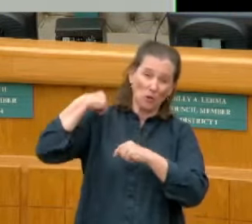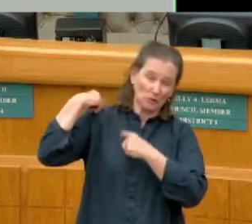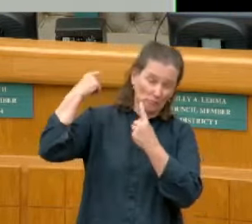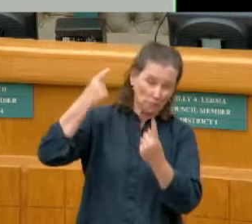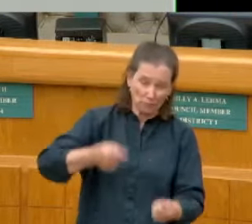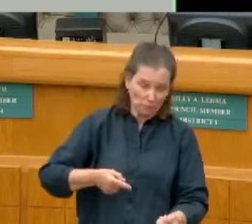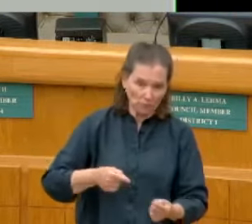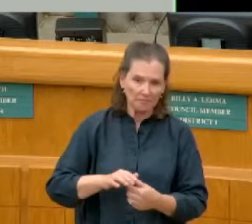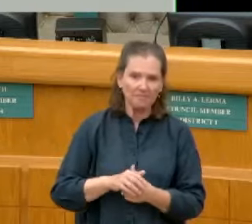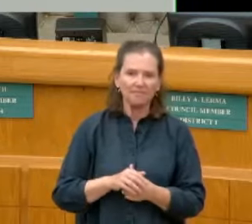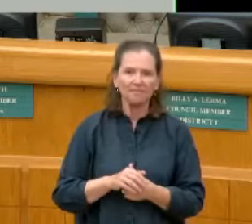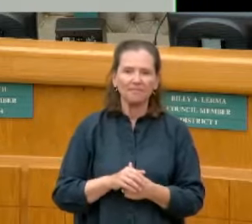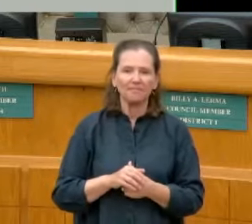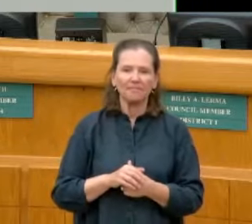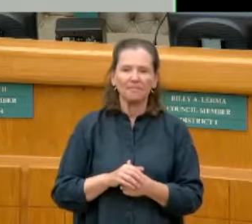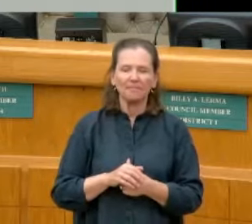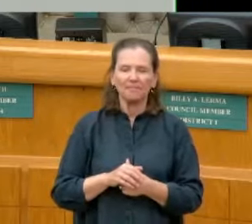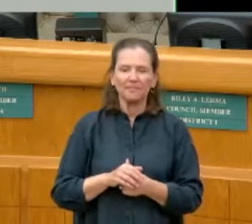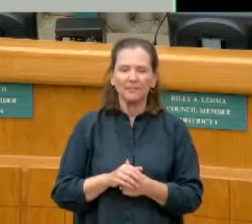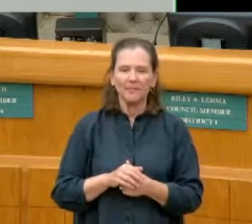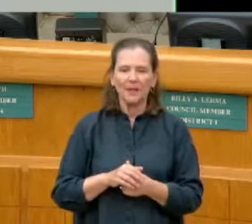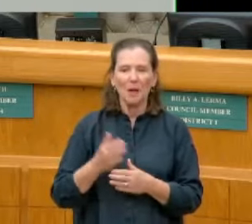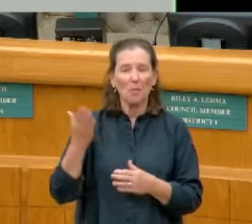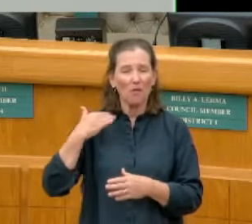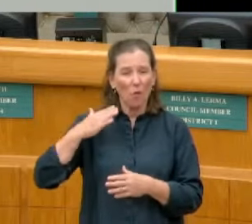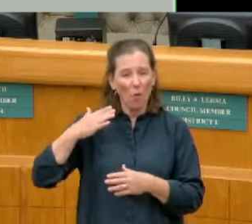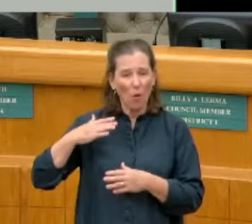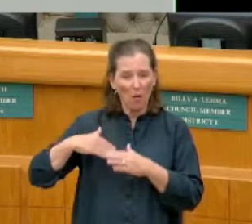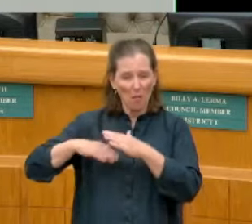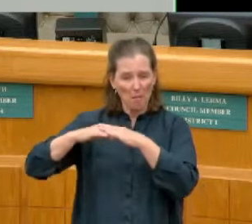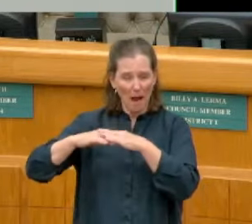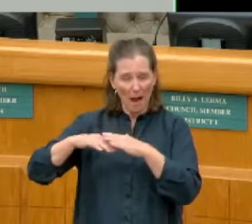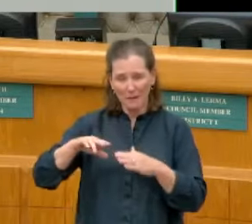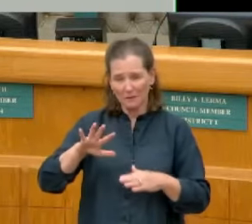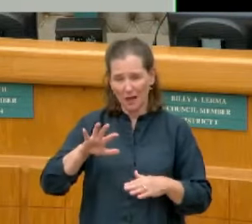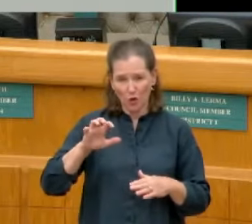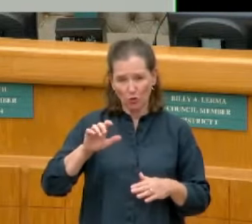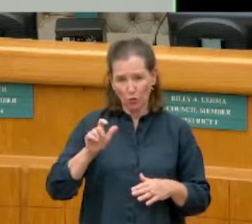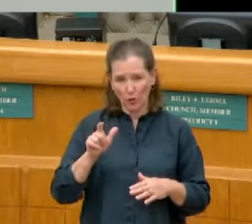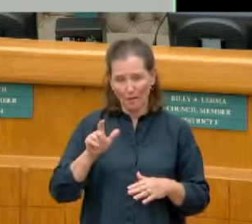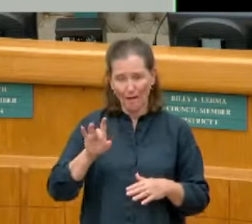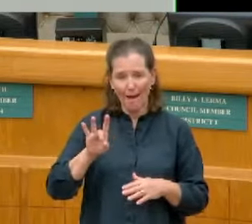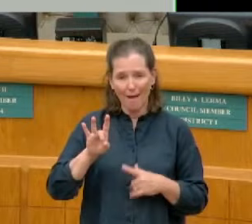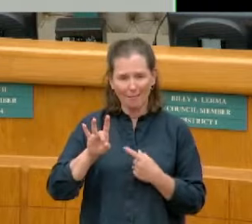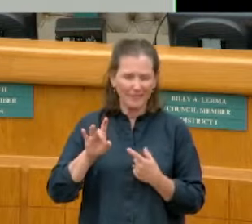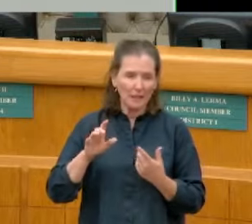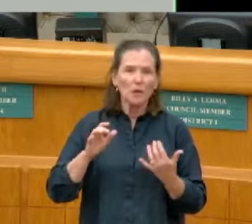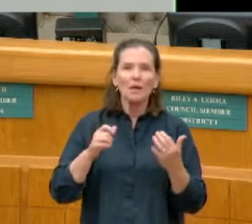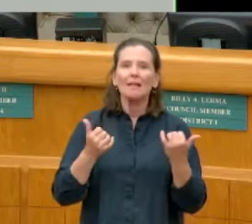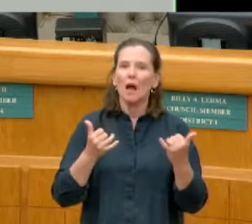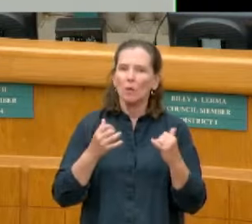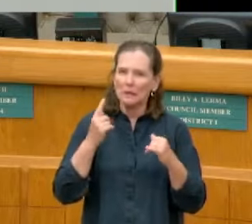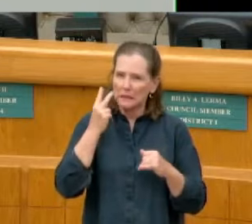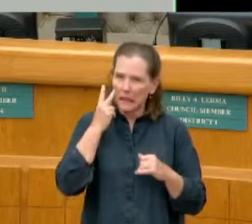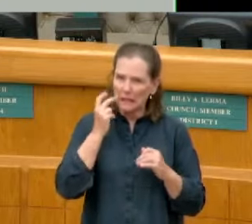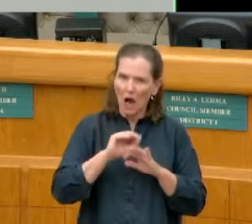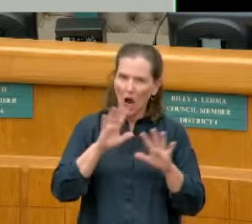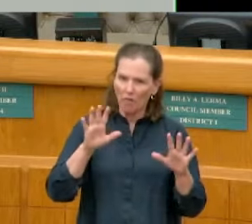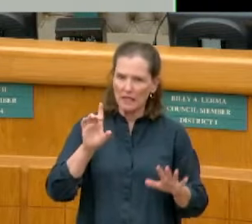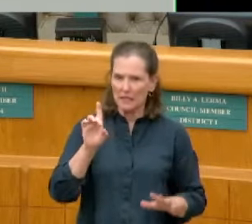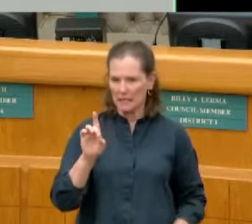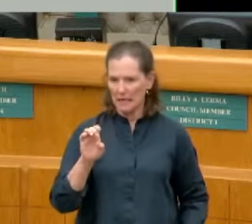ago. 2021, the previous high was 528. So this Delta wave is in some ways the biggest COVID wave that